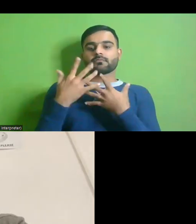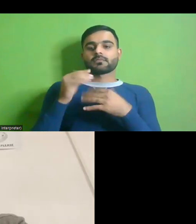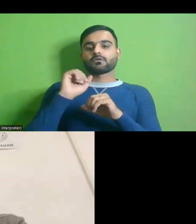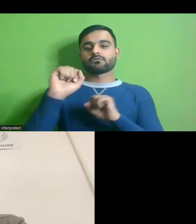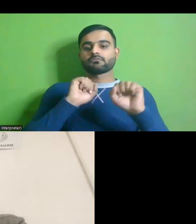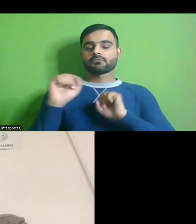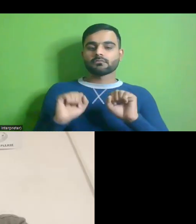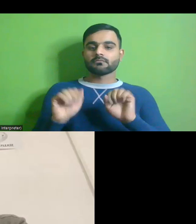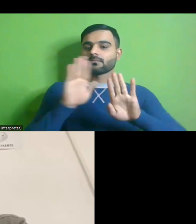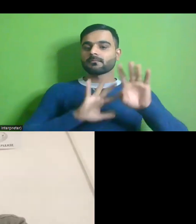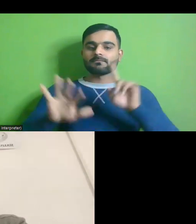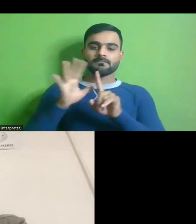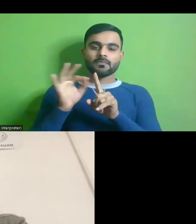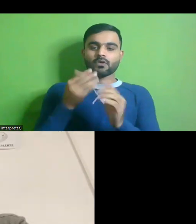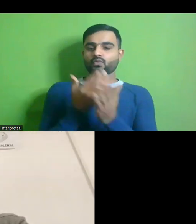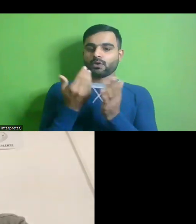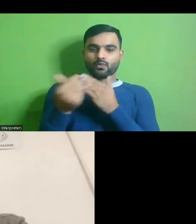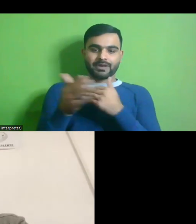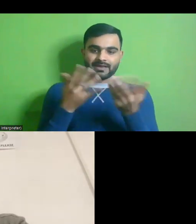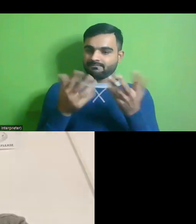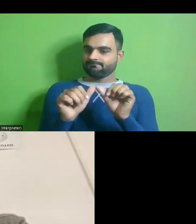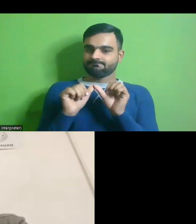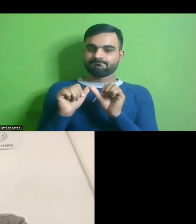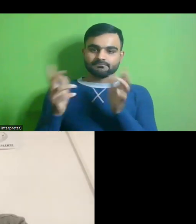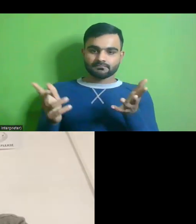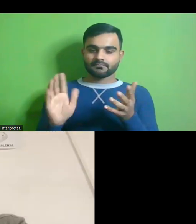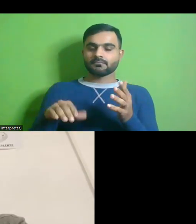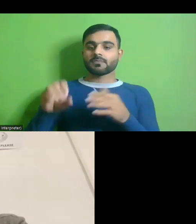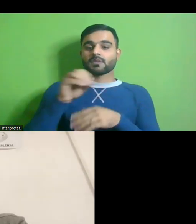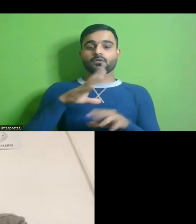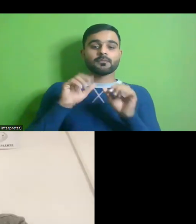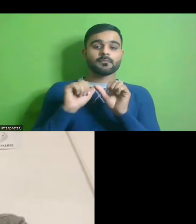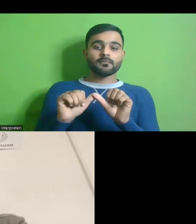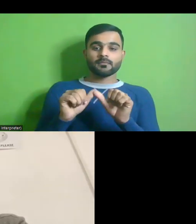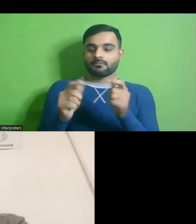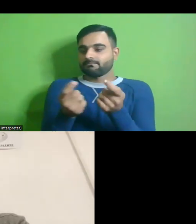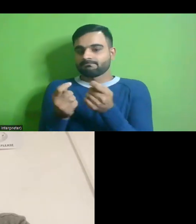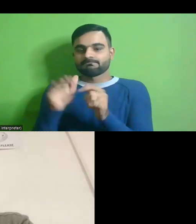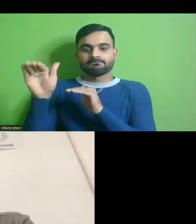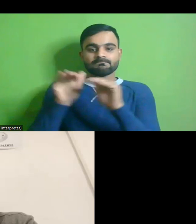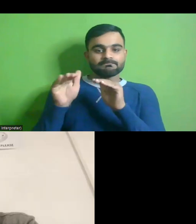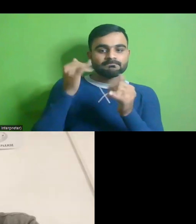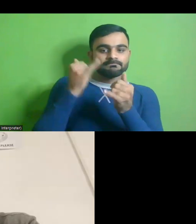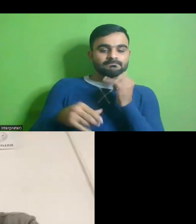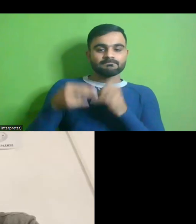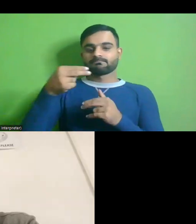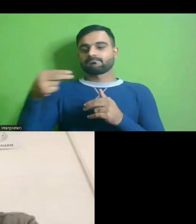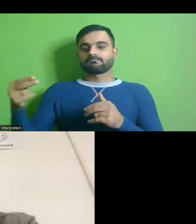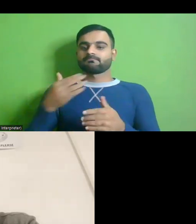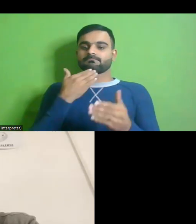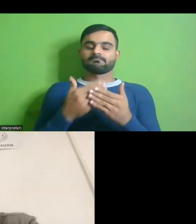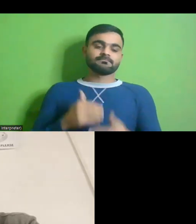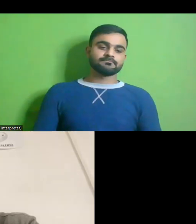hand in the reactions button, so that the organizers will call upon to ask your questions. Thank